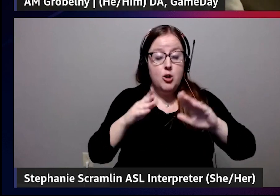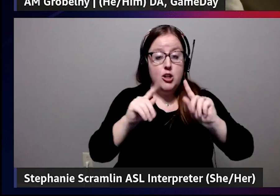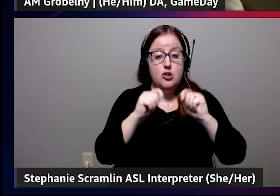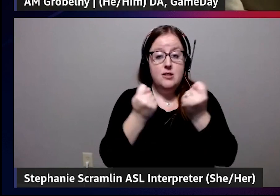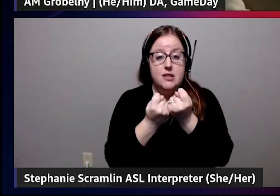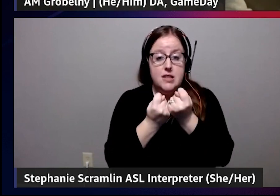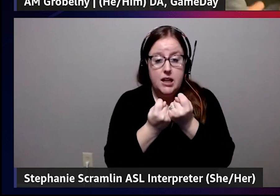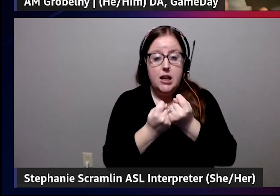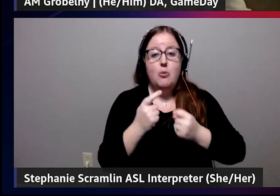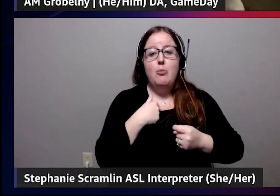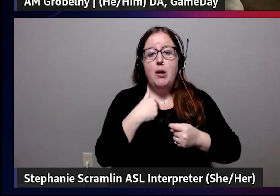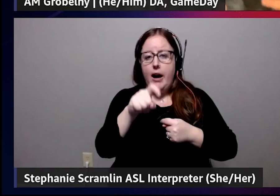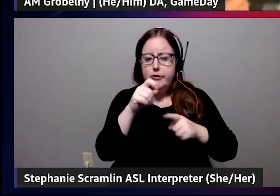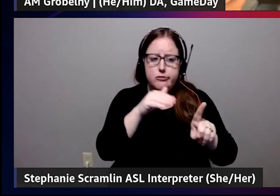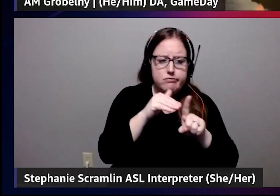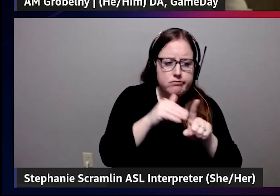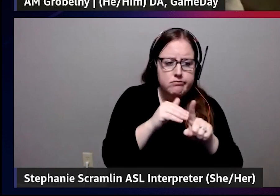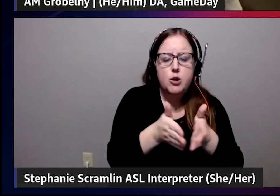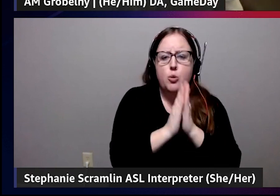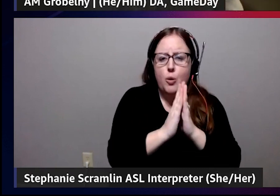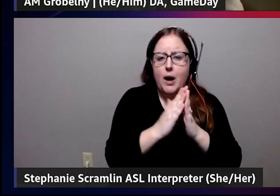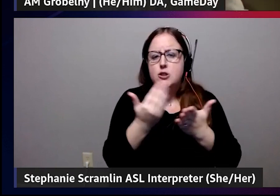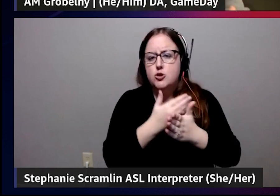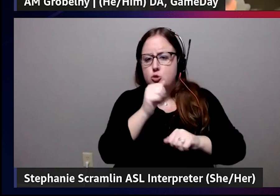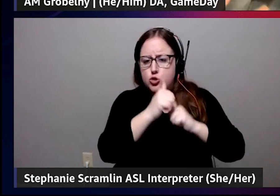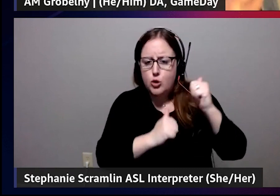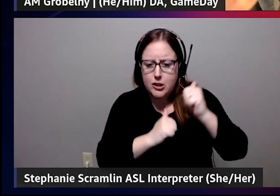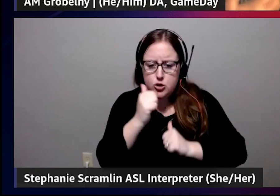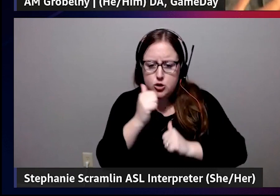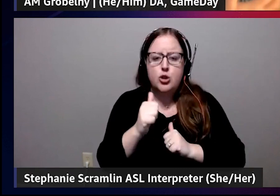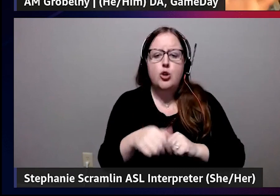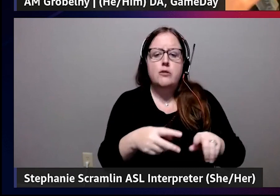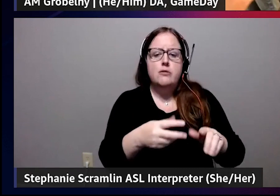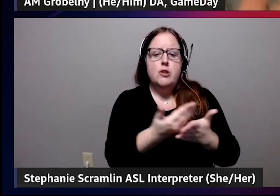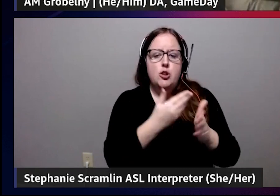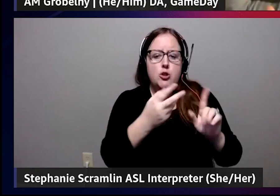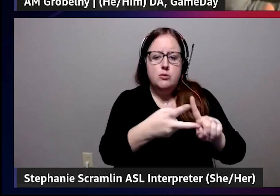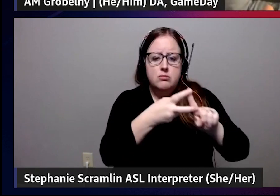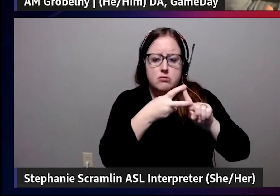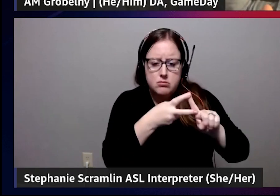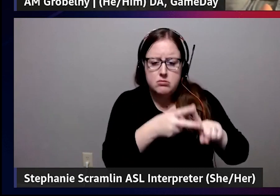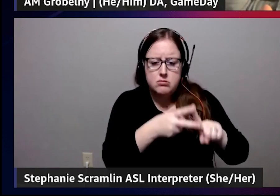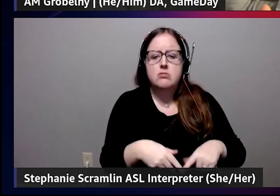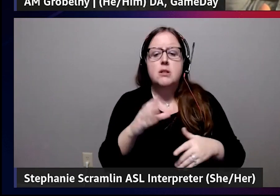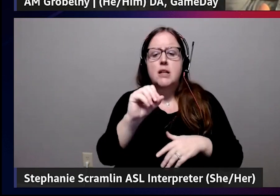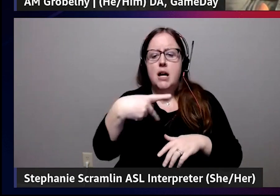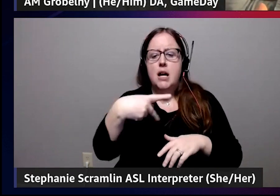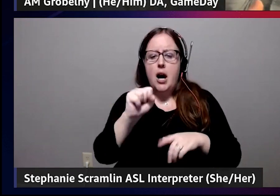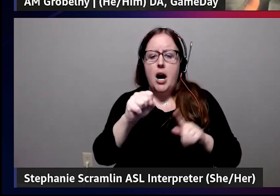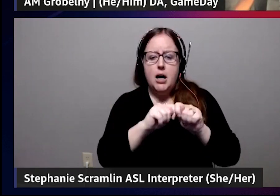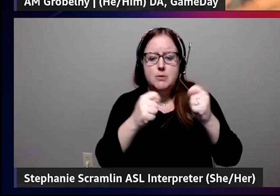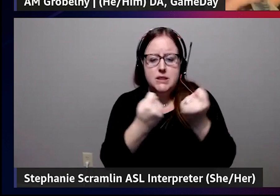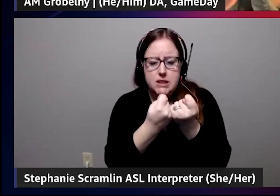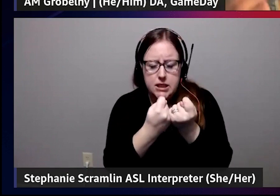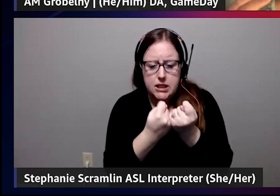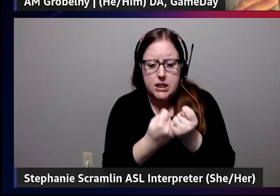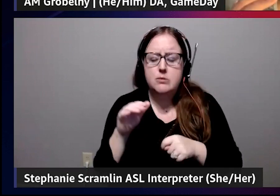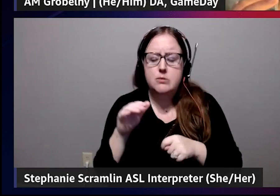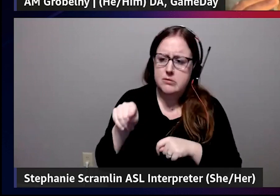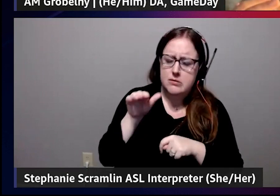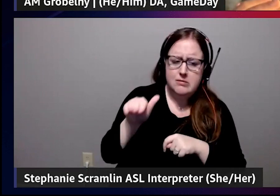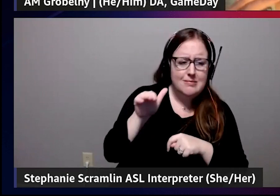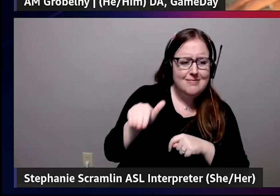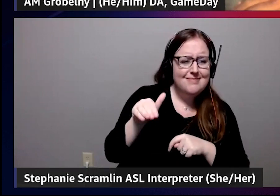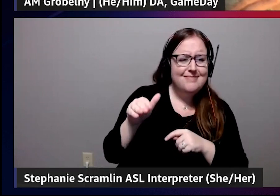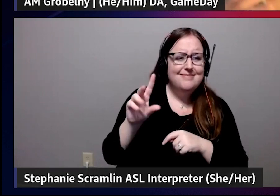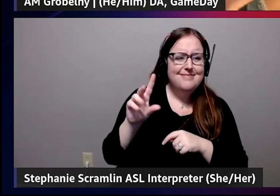having to go and request new infrastructure, new things be provisioned. The ops team is out there going like, oh my god, these devs,